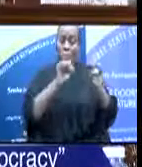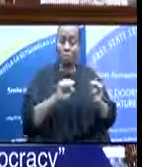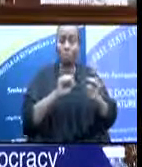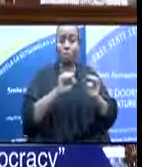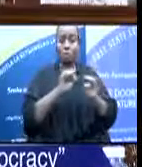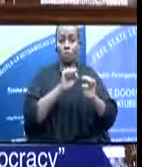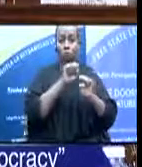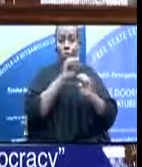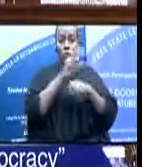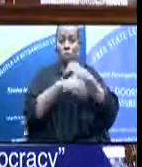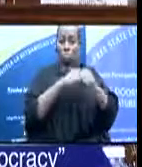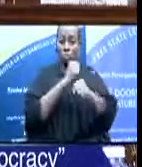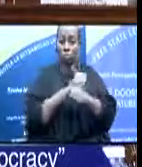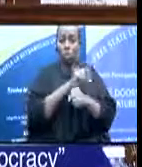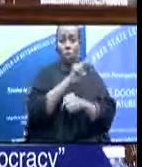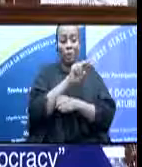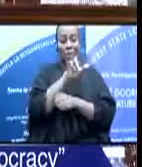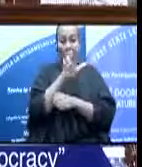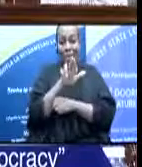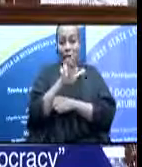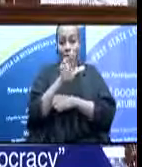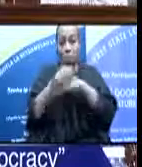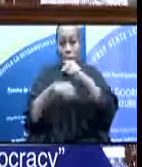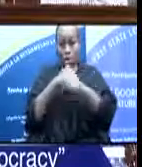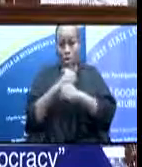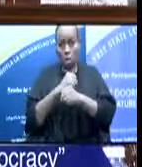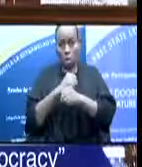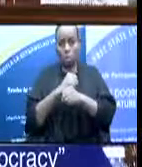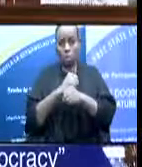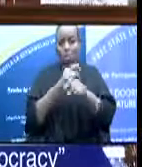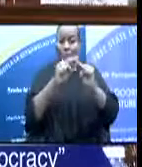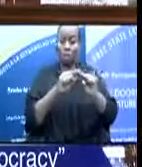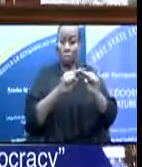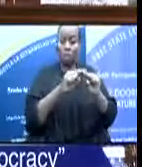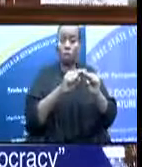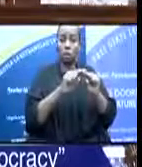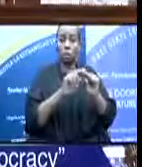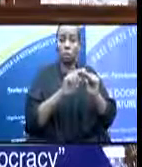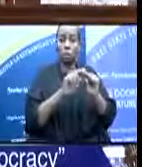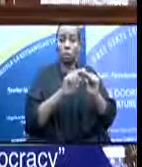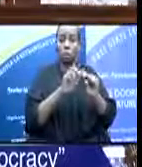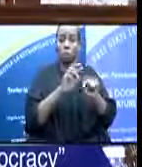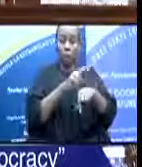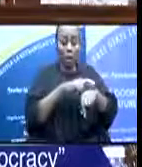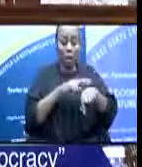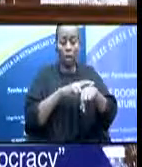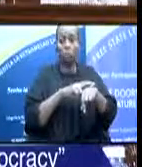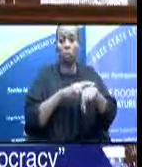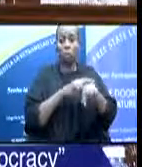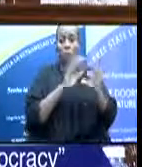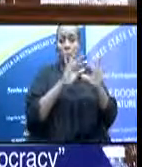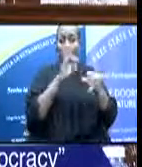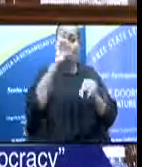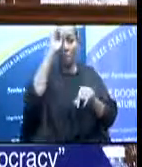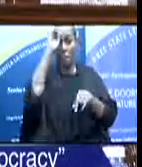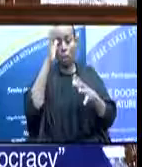racialist system that treated people according to the color of their skin. It is not